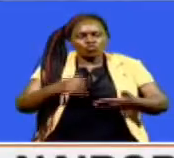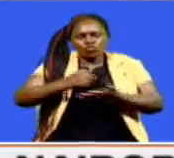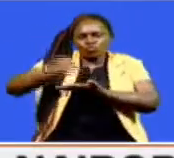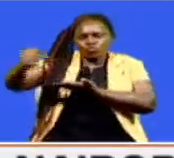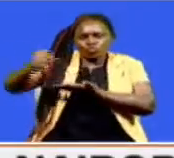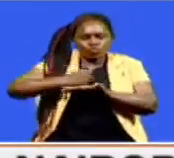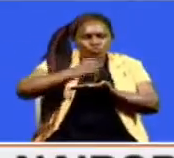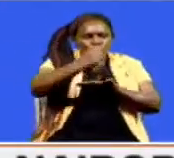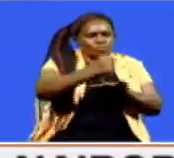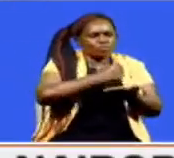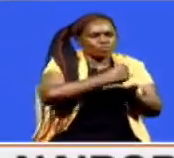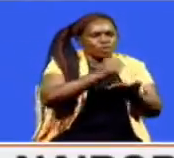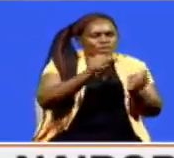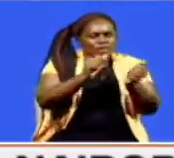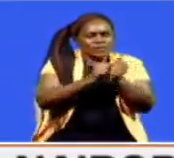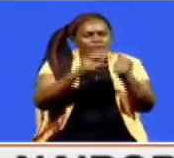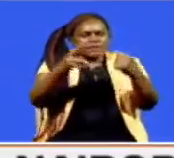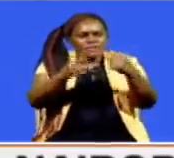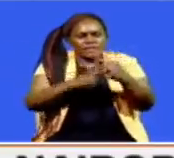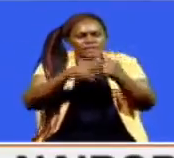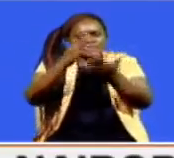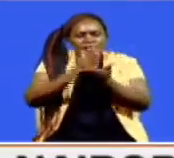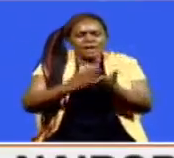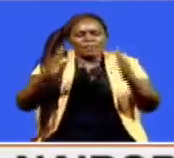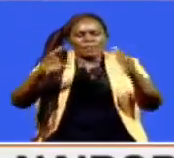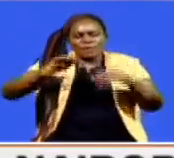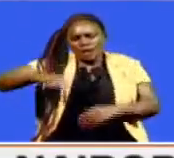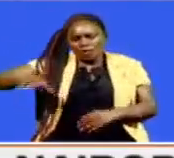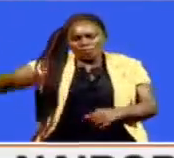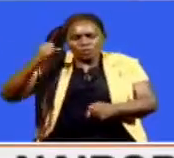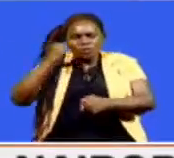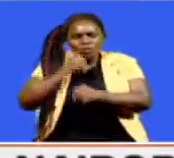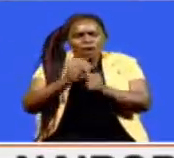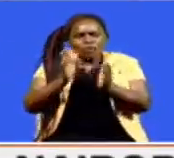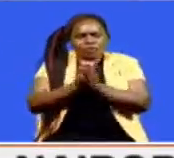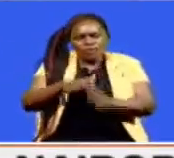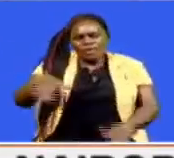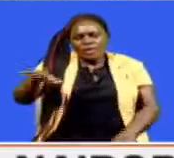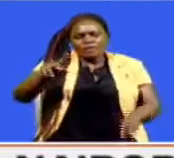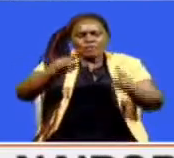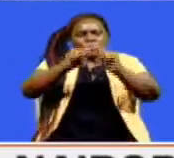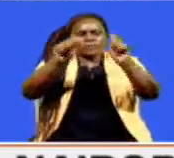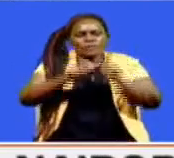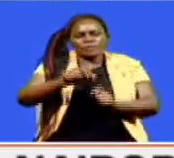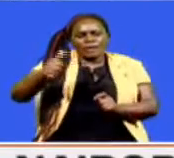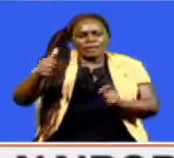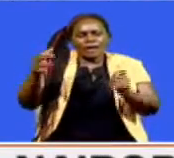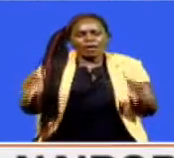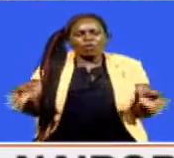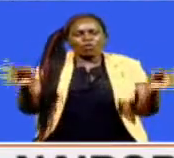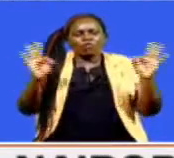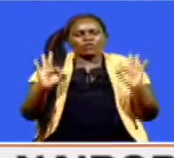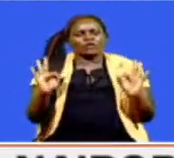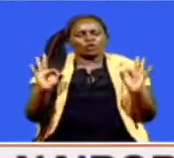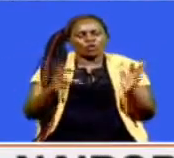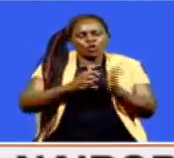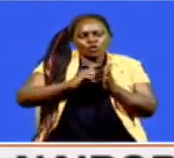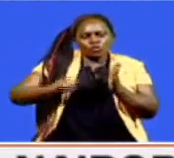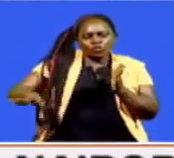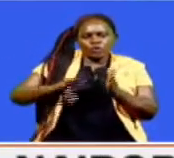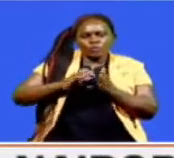distributed in the 17 sub-counties. They are working with the environment team and other county officials to